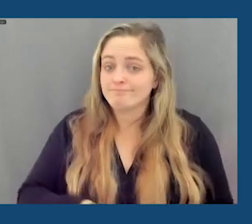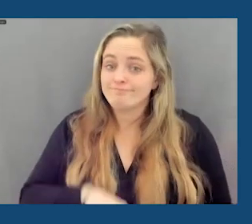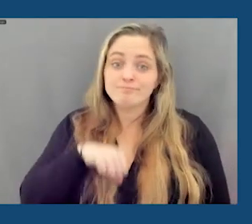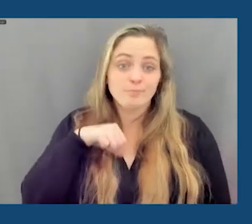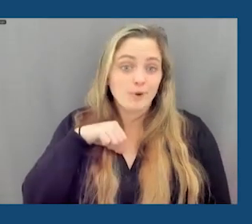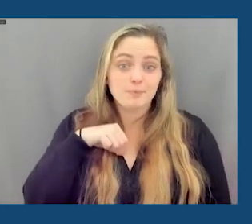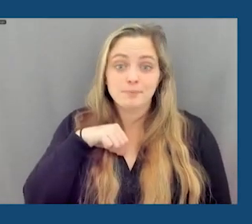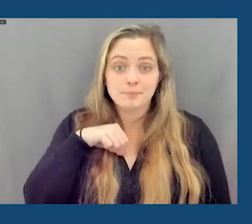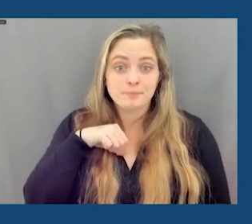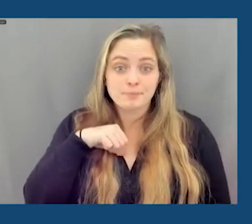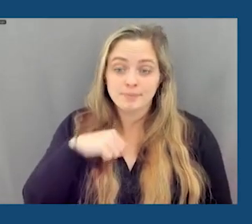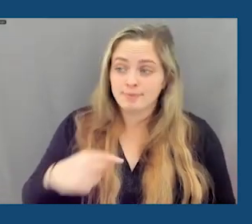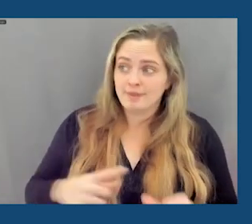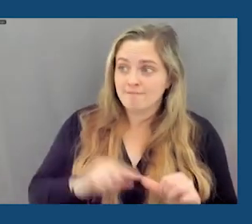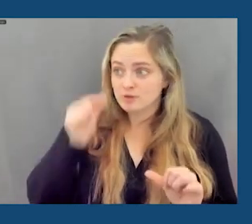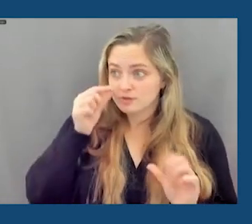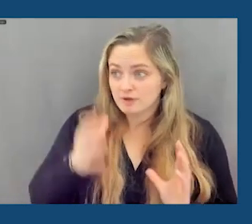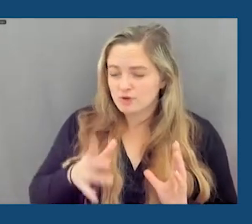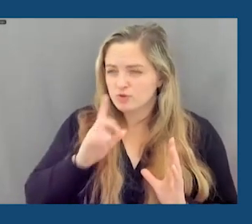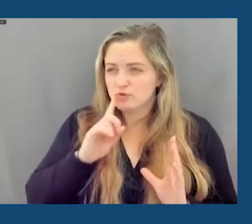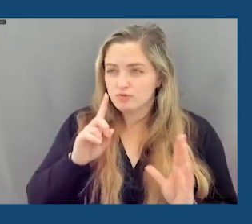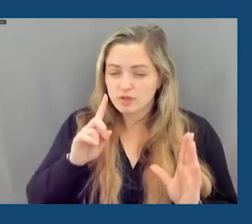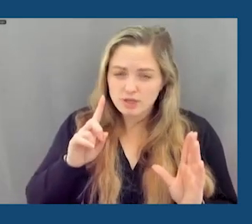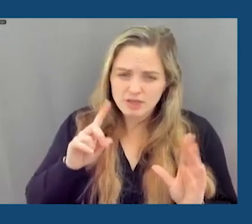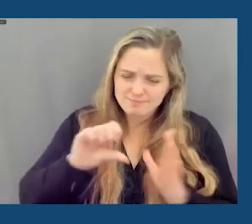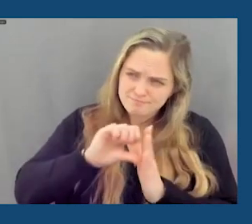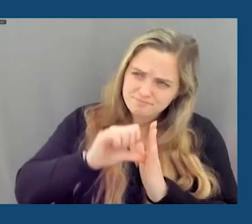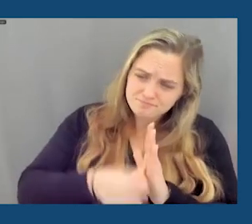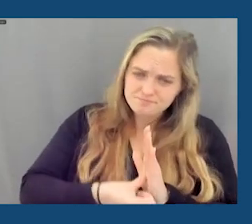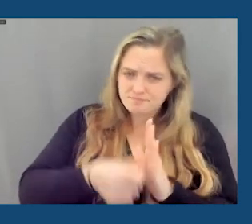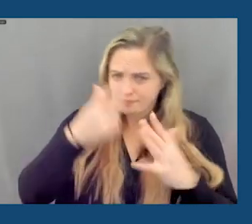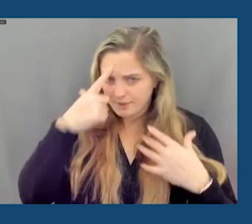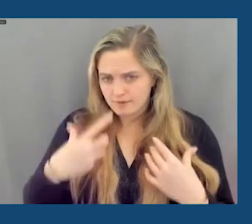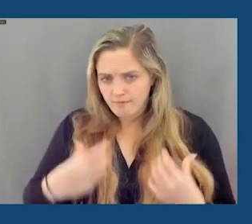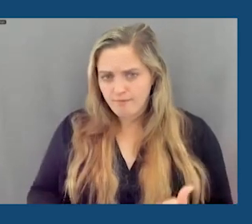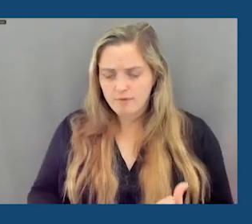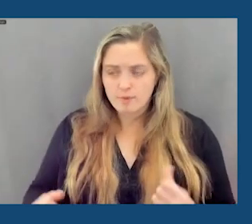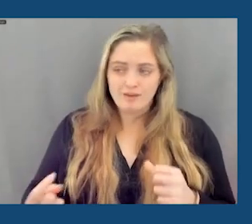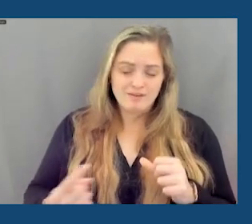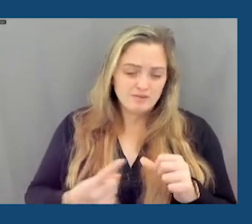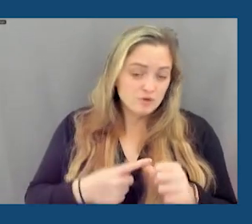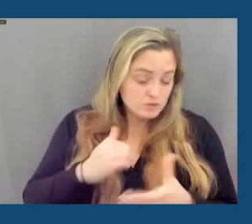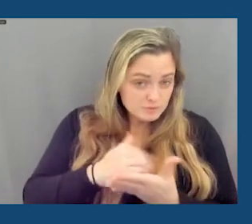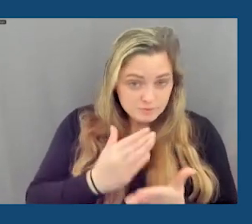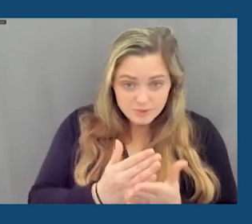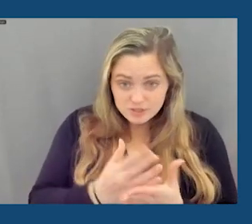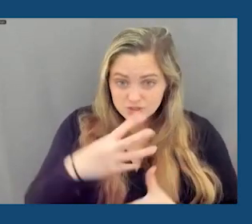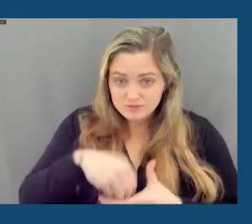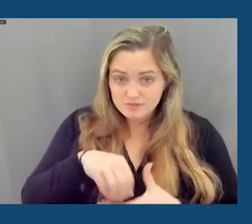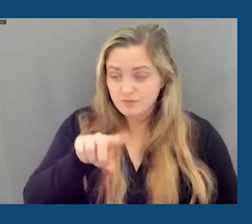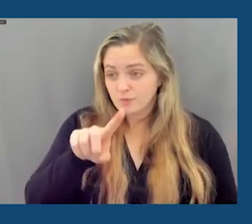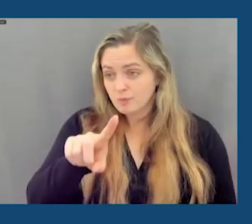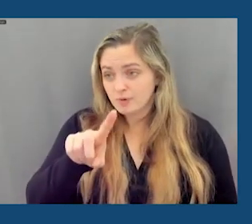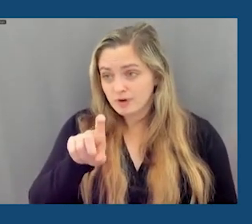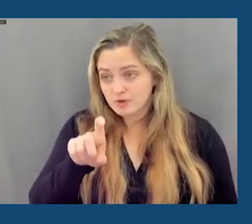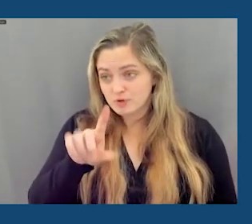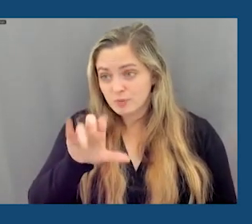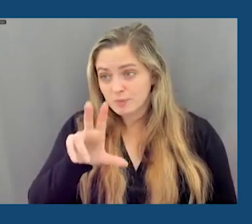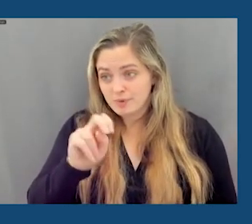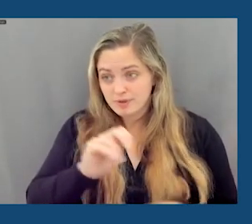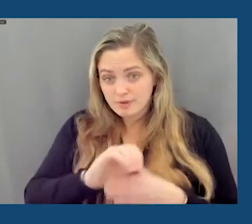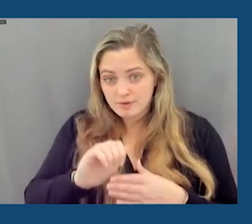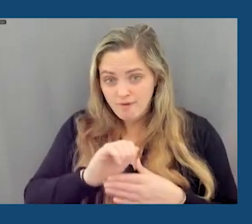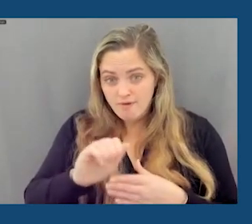I'm the first governor to really put a spotlight on mental health. My very first budget had over $1 billion to deal with